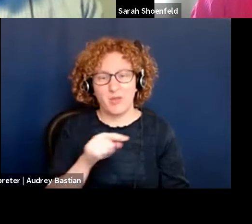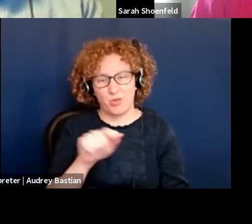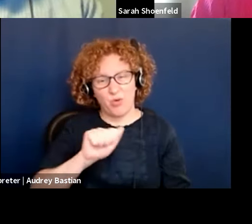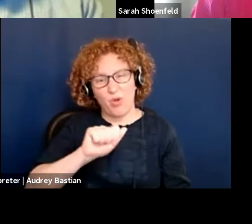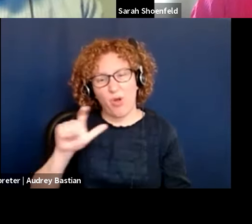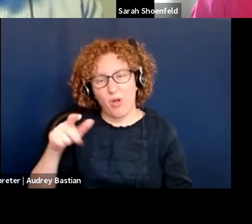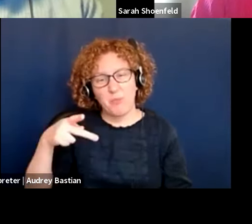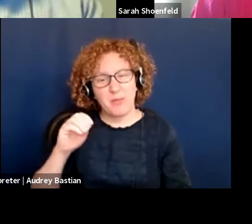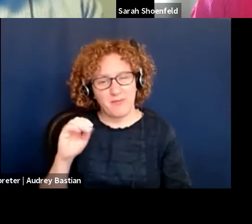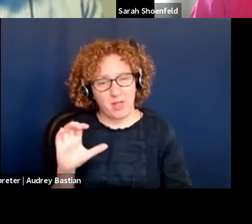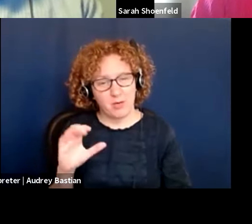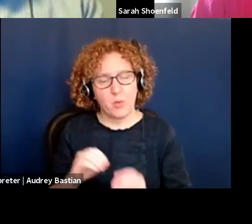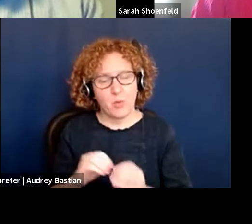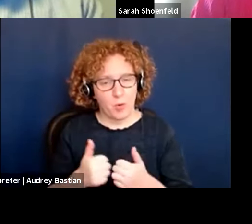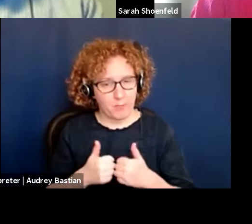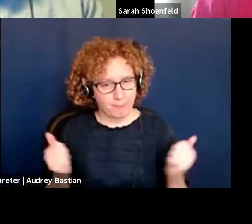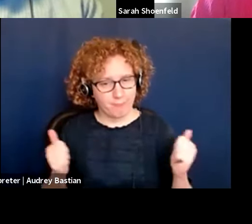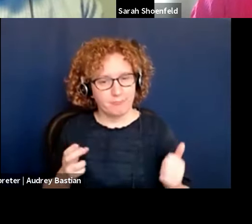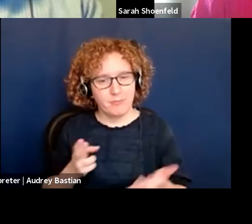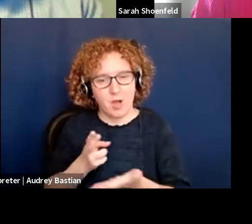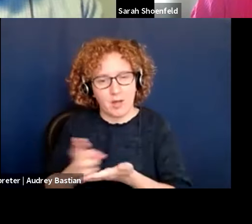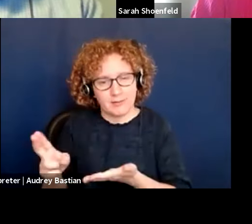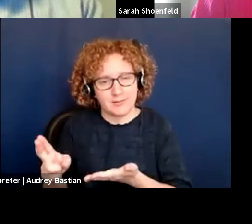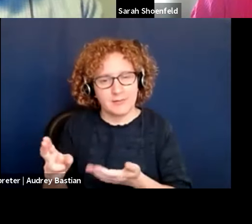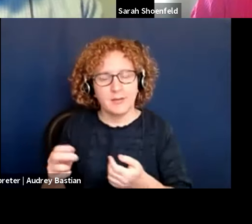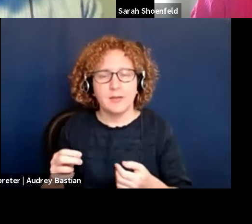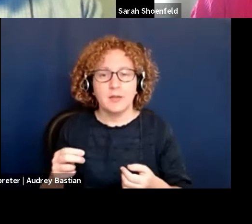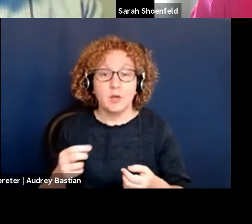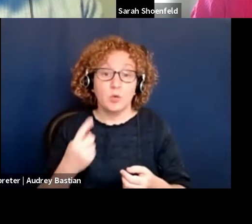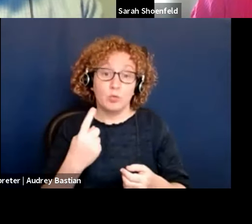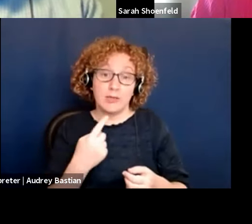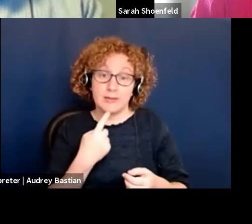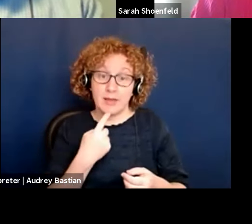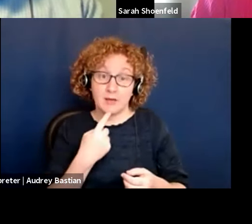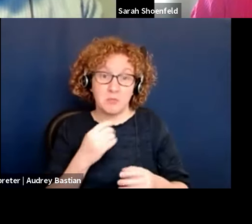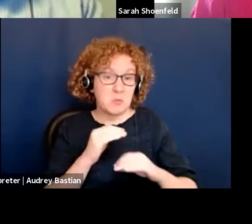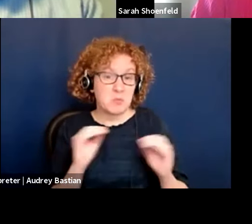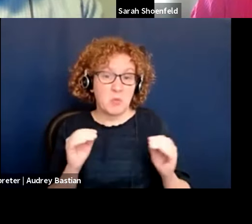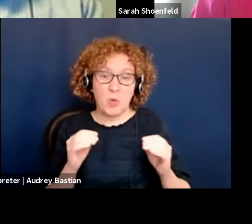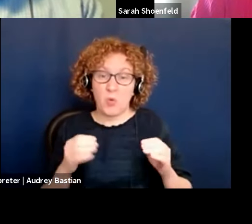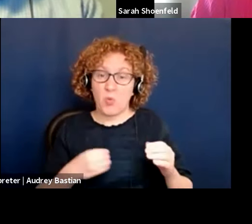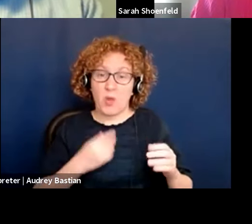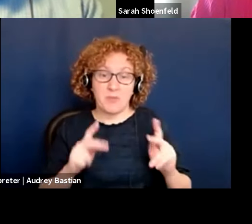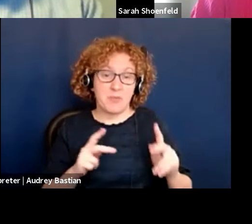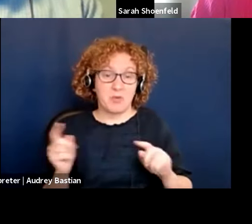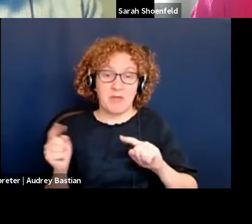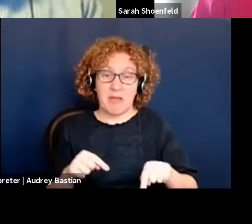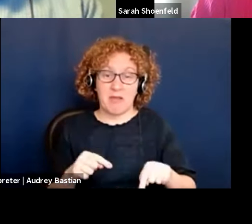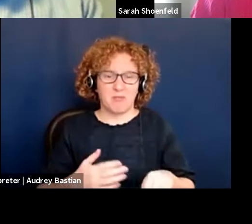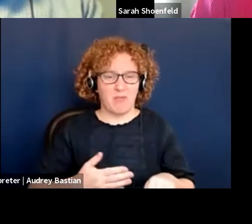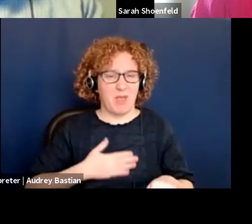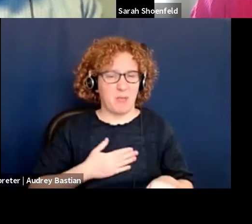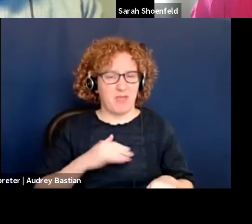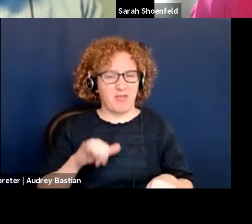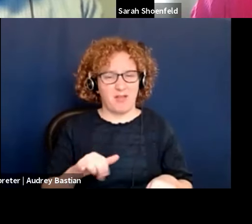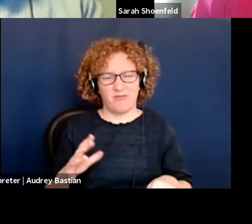color. So one of them would say, like, we no white people ever came here, and we were glad about that, or it was